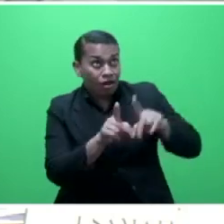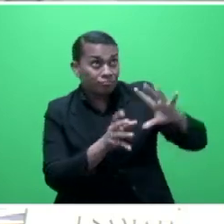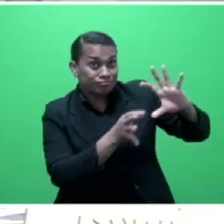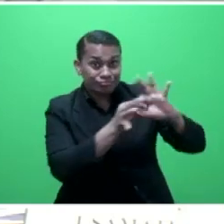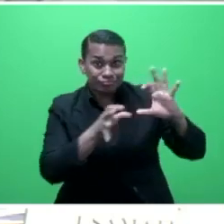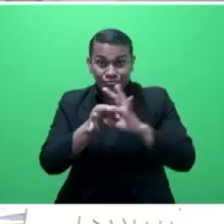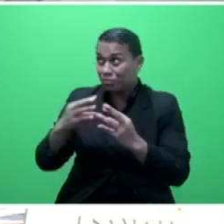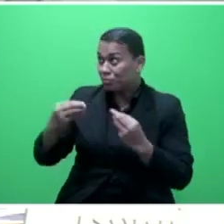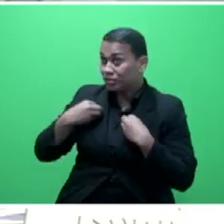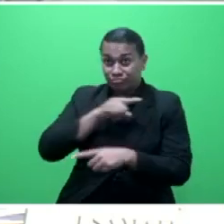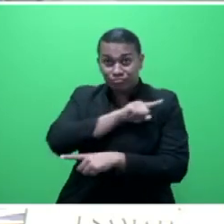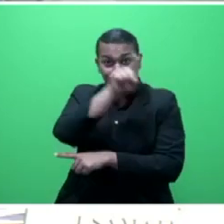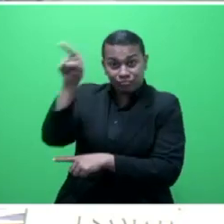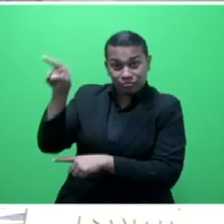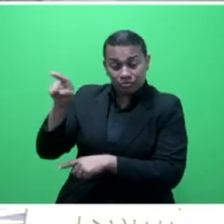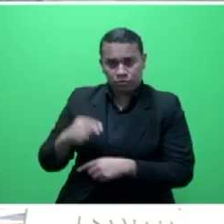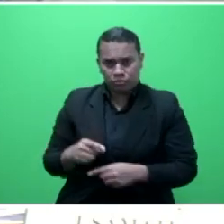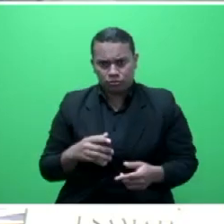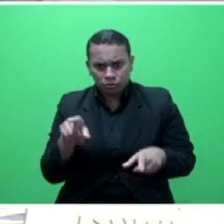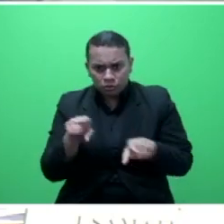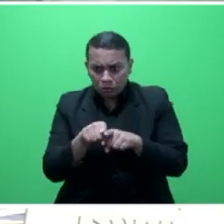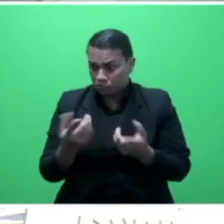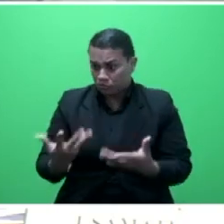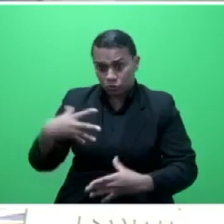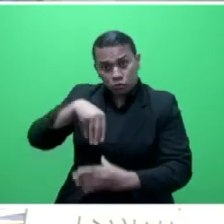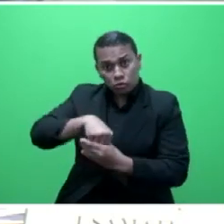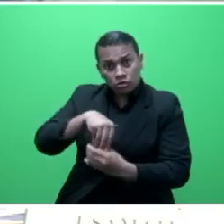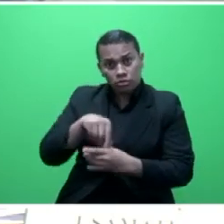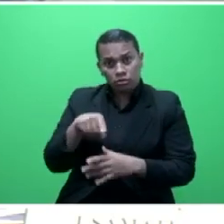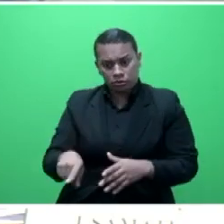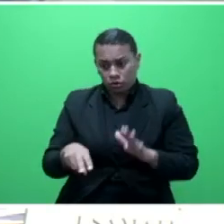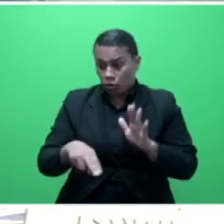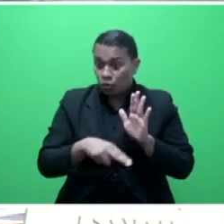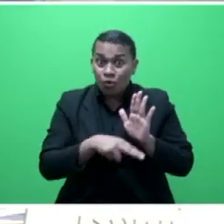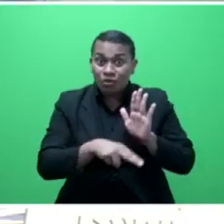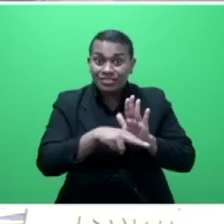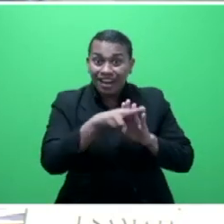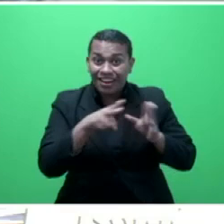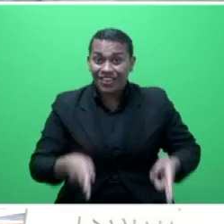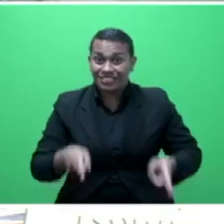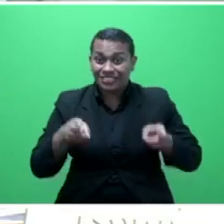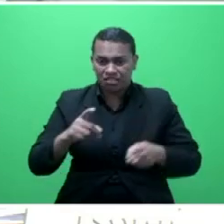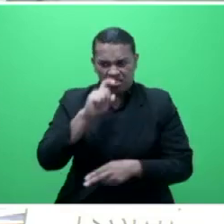in tourism and otherwise, we cannot price or tax our way to recovery.